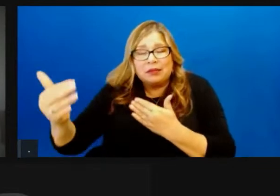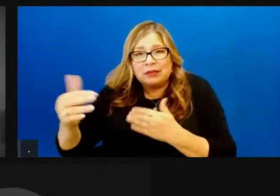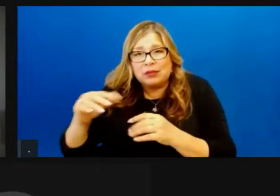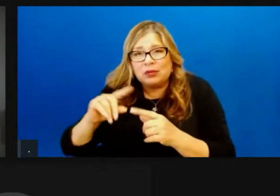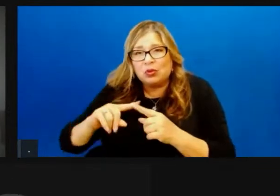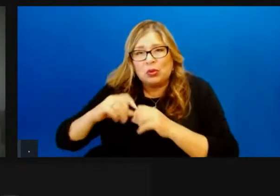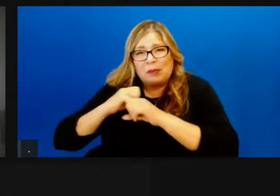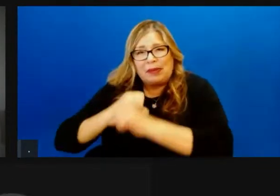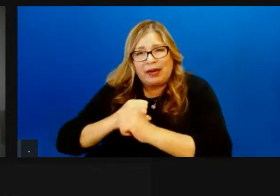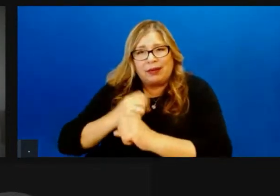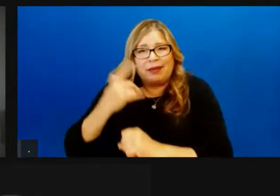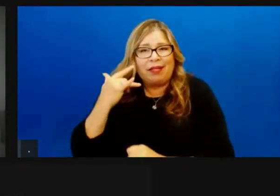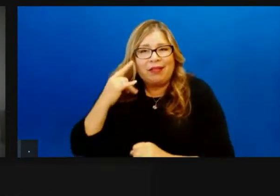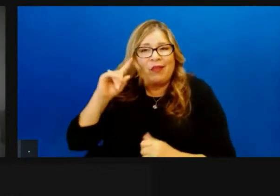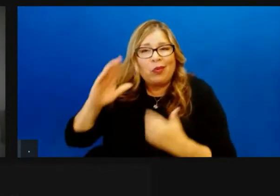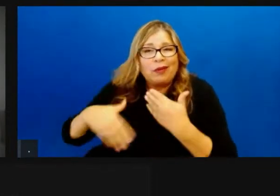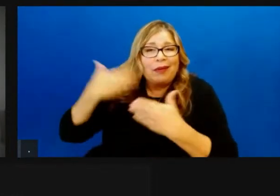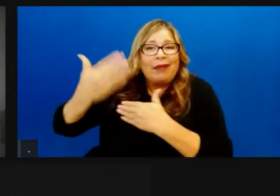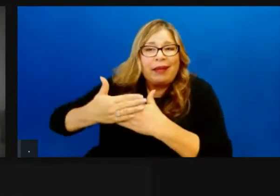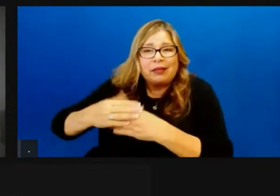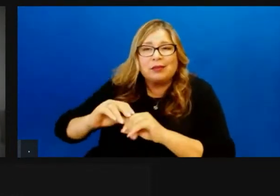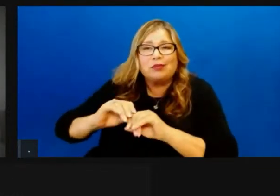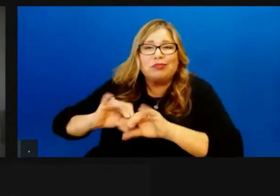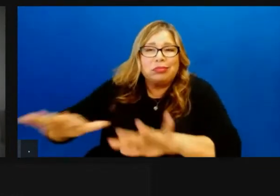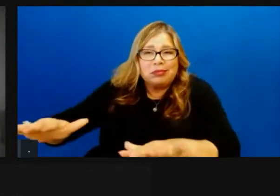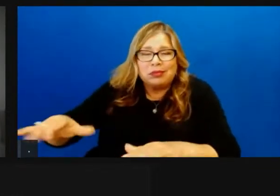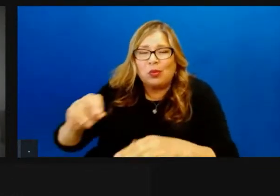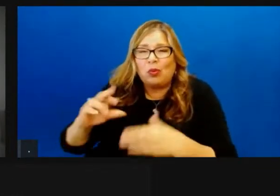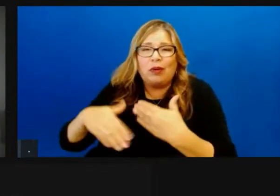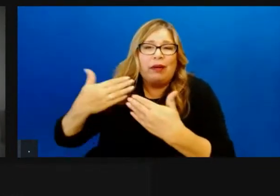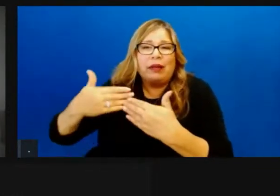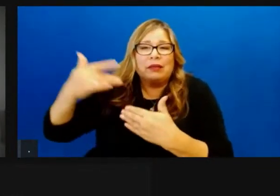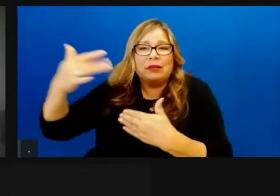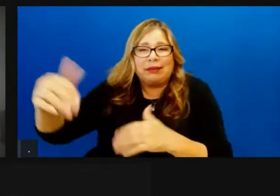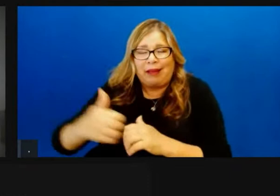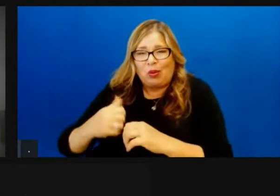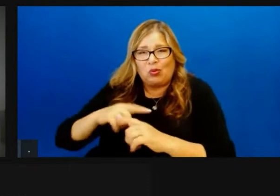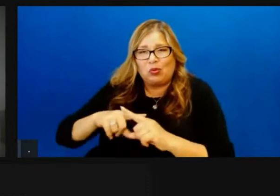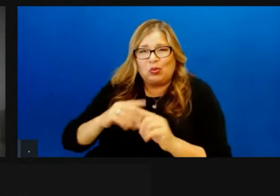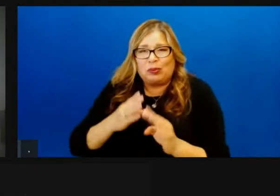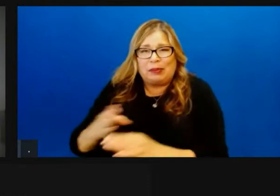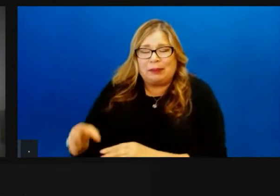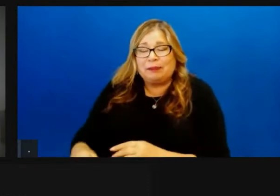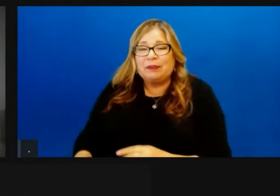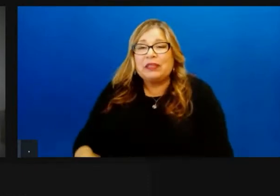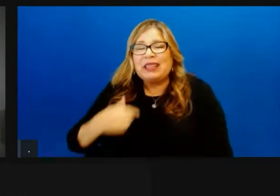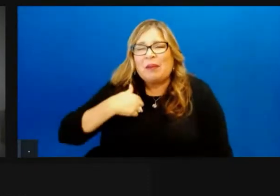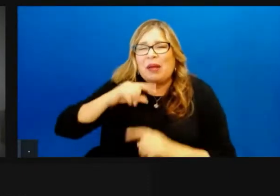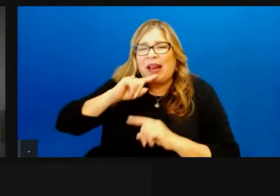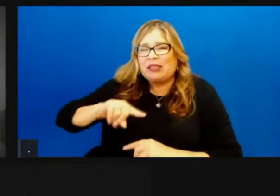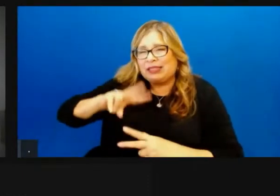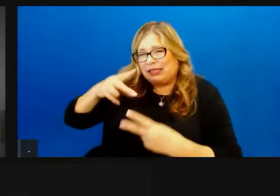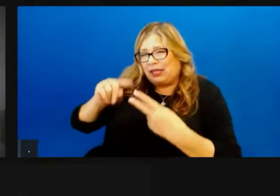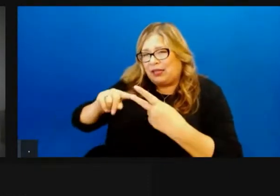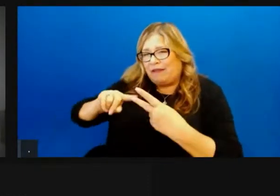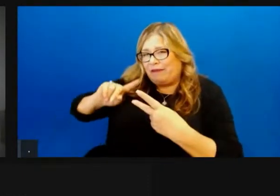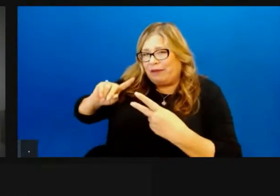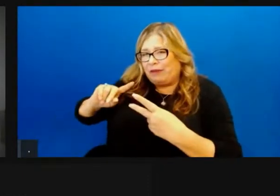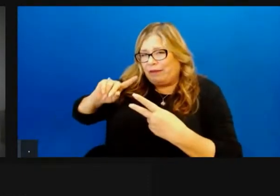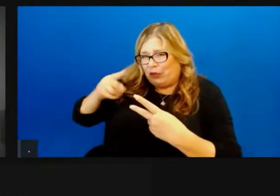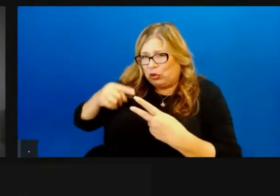next? Yeah, so dealing with your second question first, I'll come back to the first. First